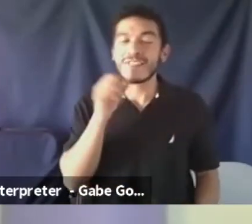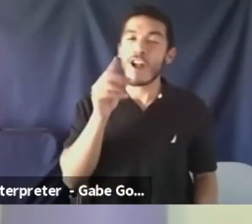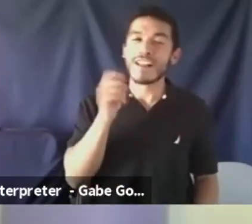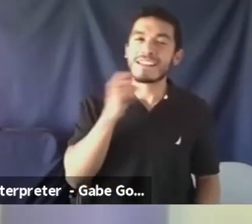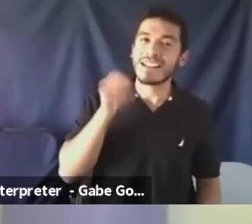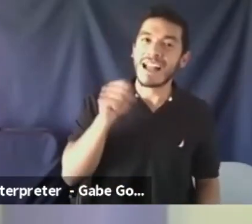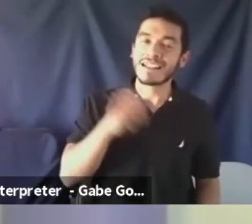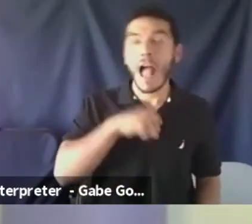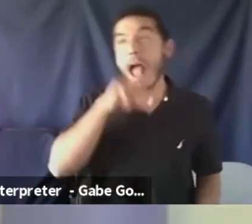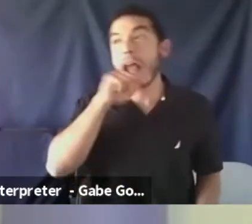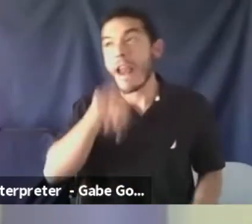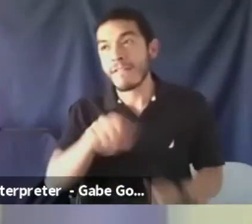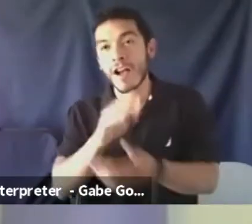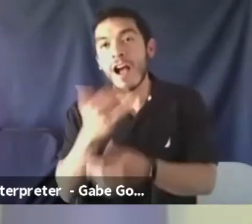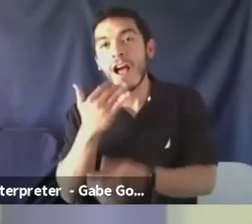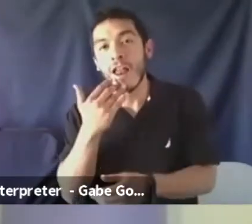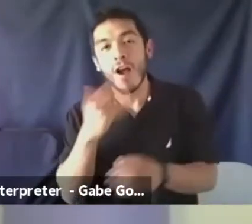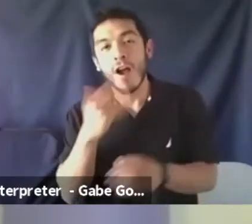obviously, and